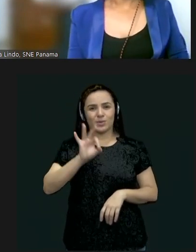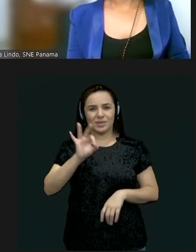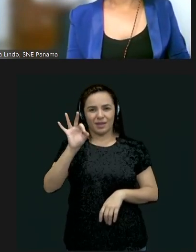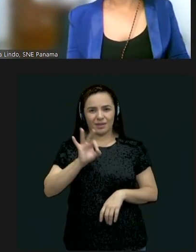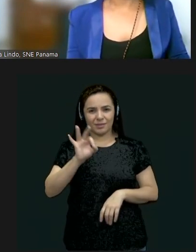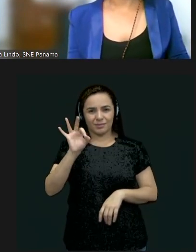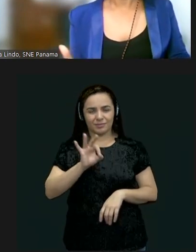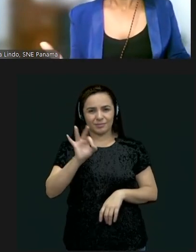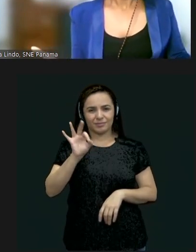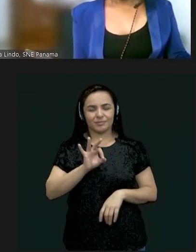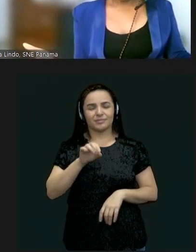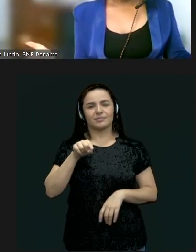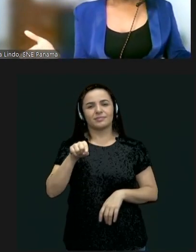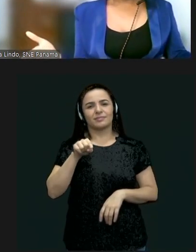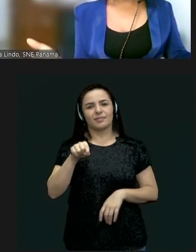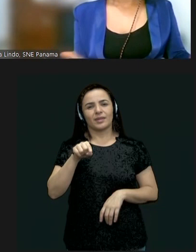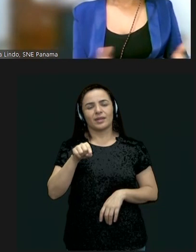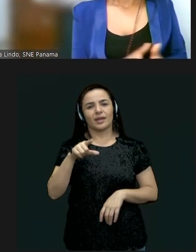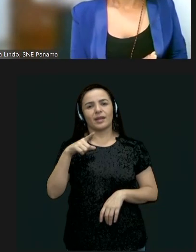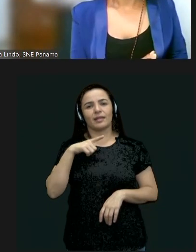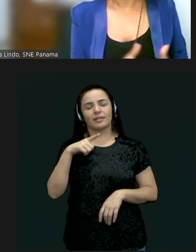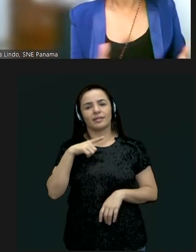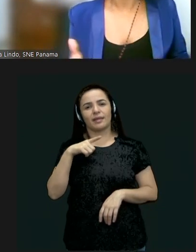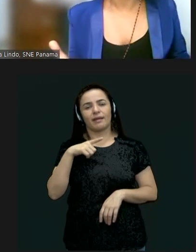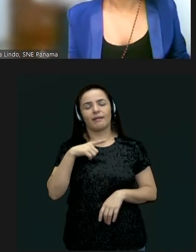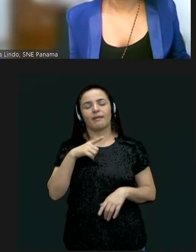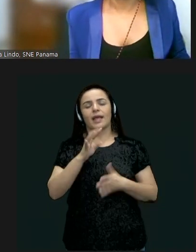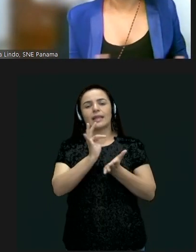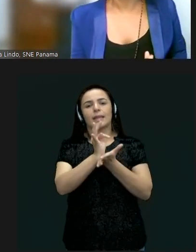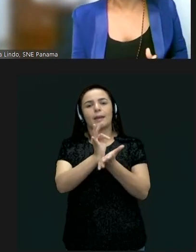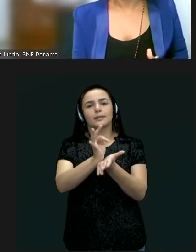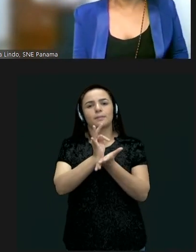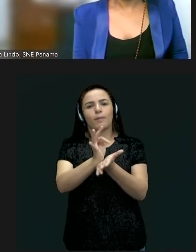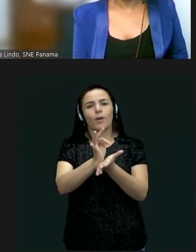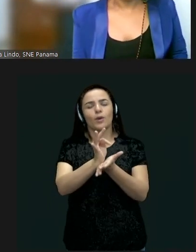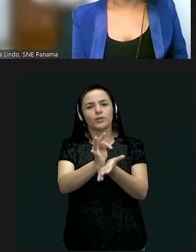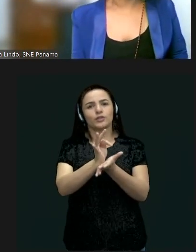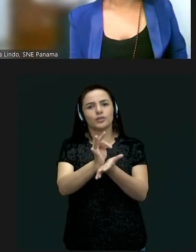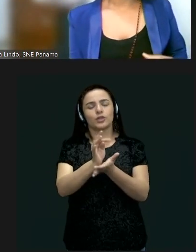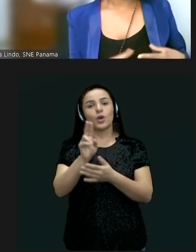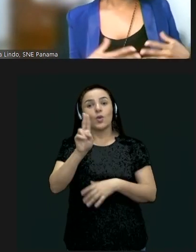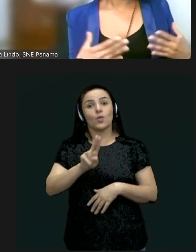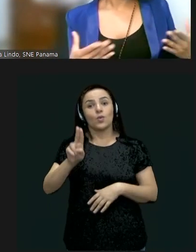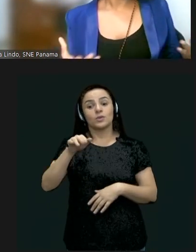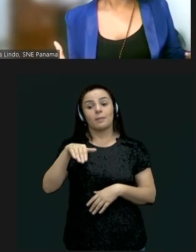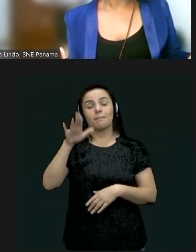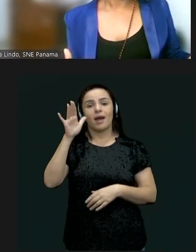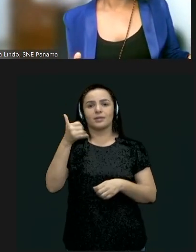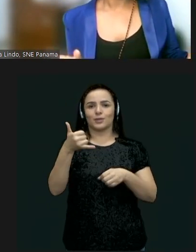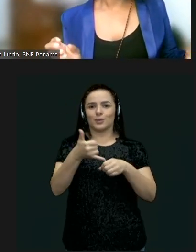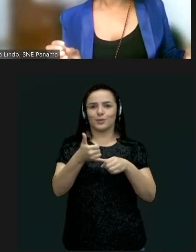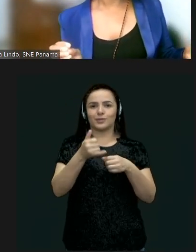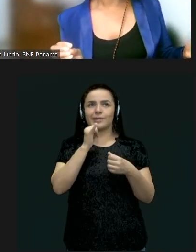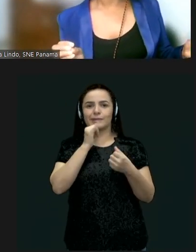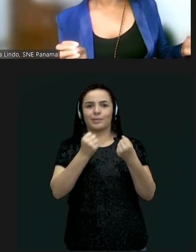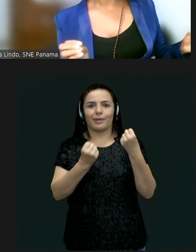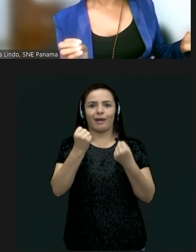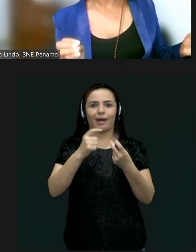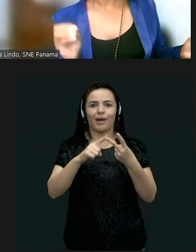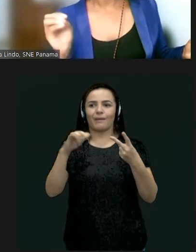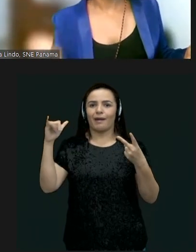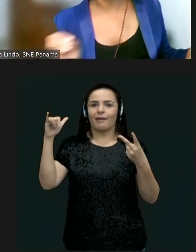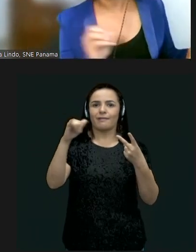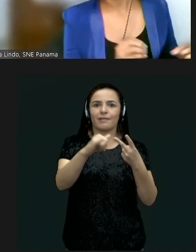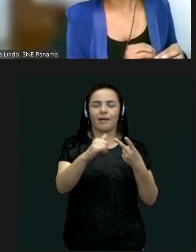total cargo that pass through the Panama Canal are fuels. So in that way, we evaluate